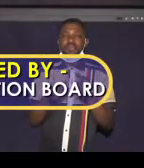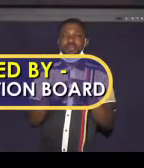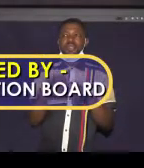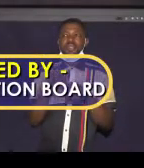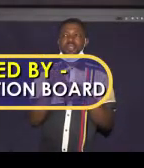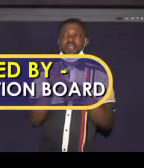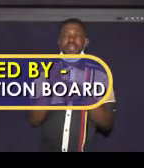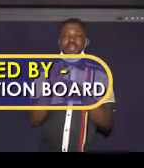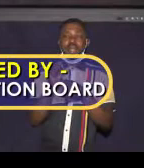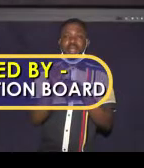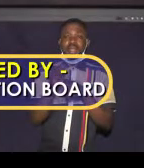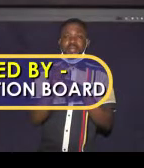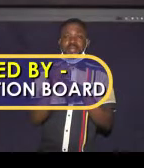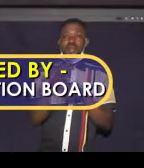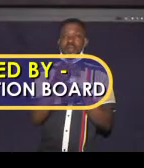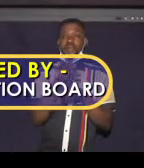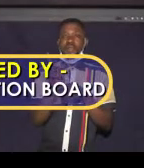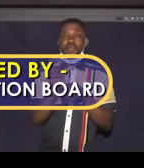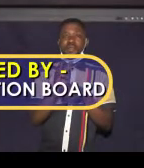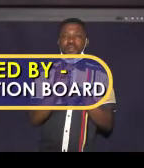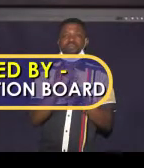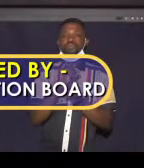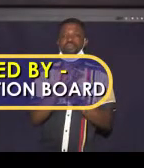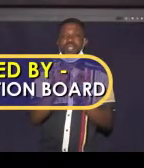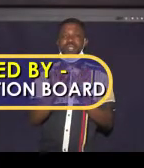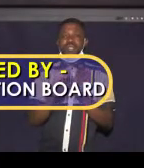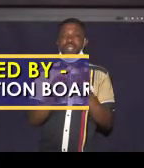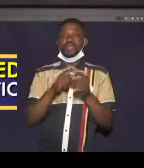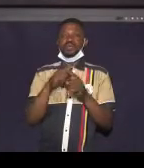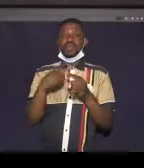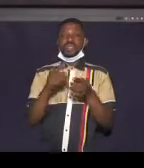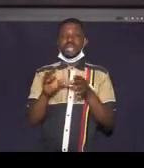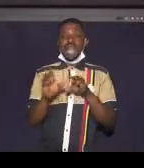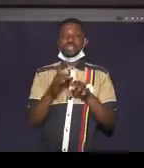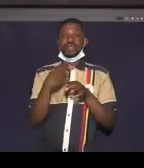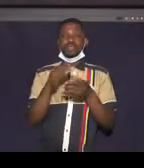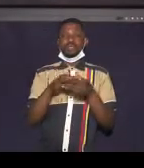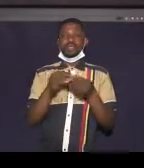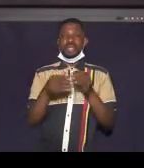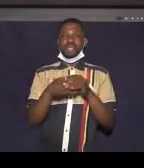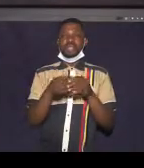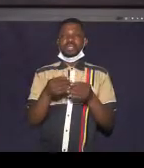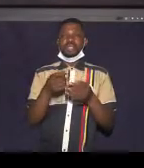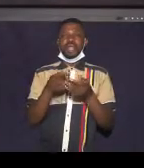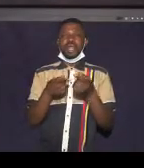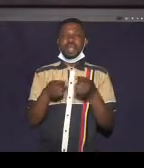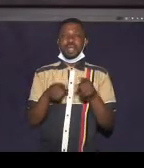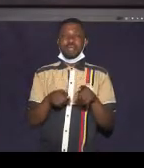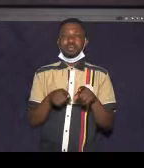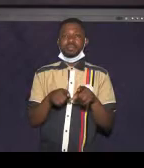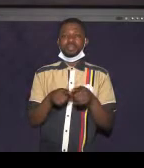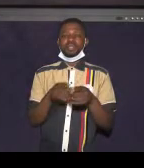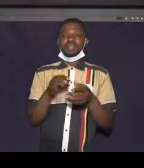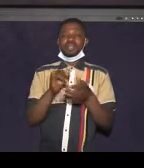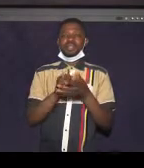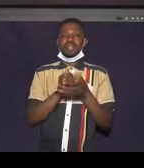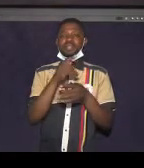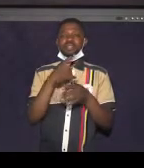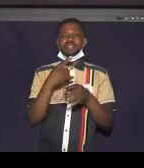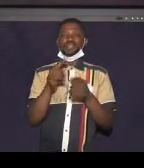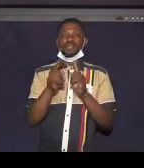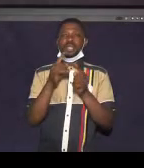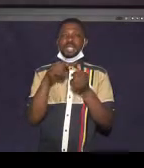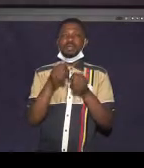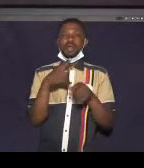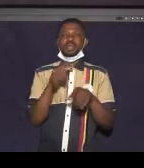of a verb indicates when the action of the sentence takes place. That is talking about the timing